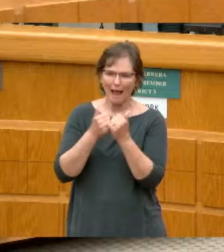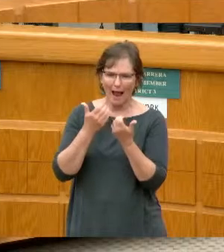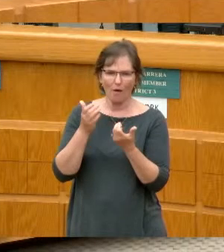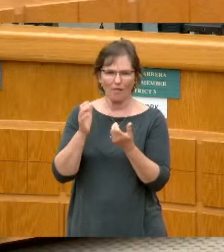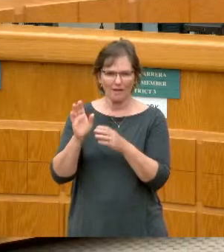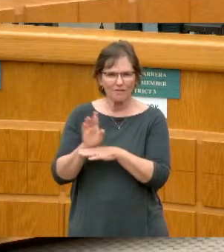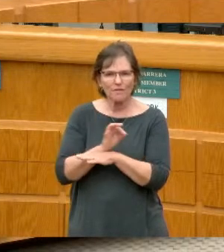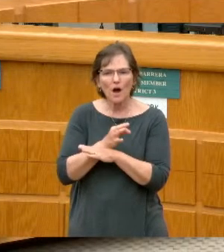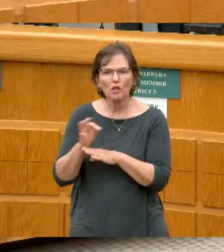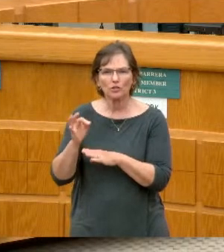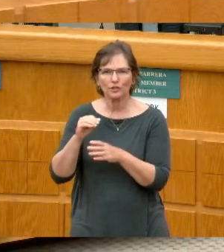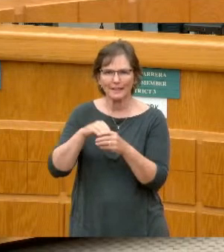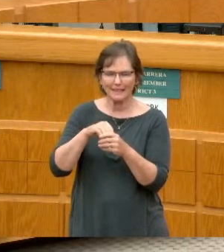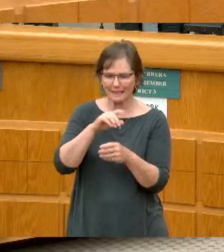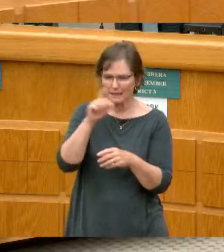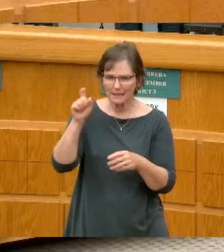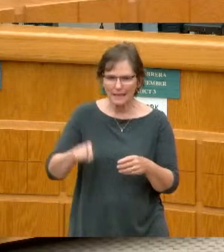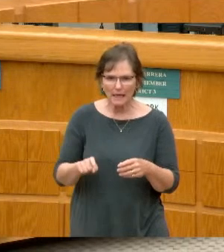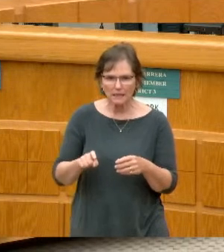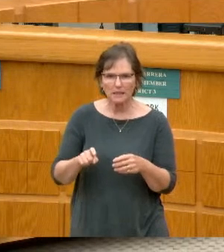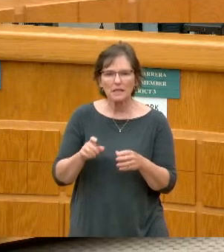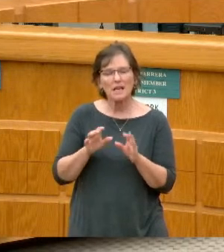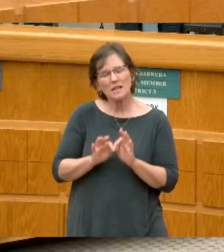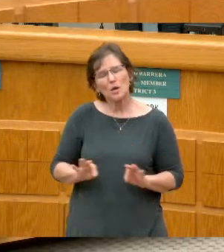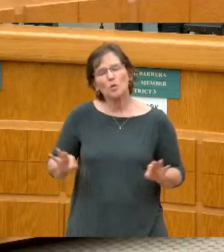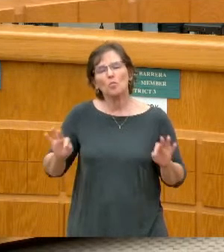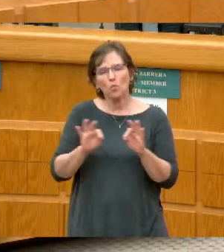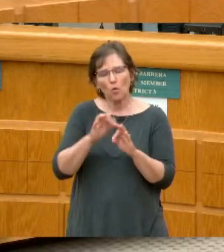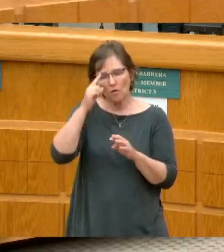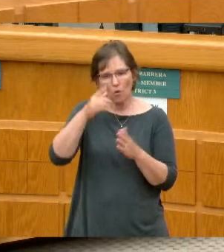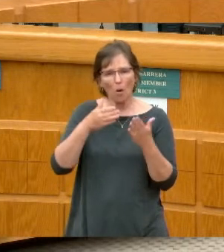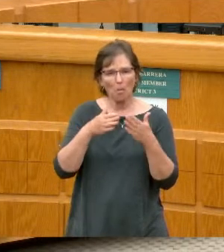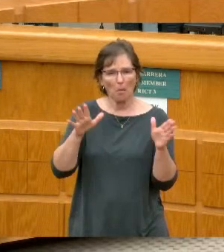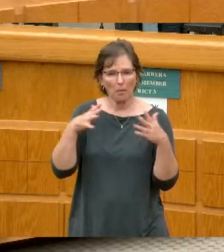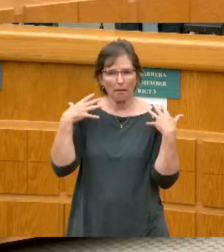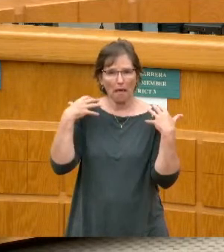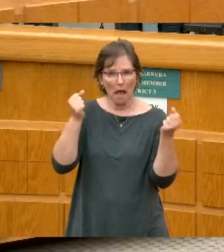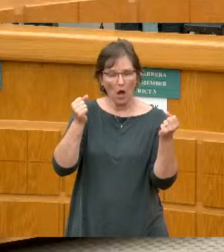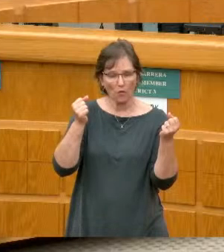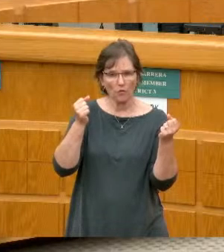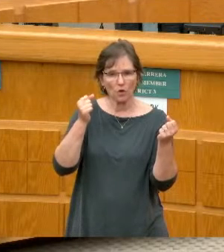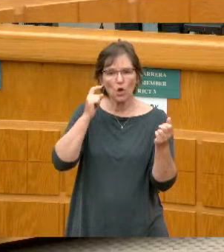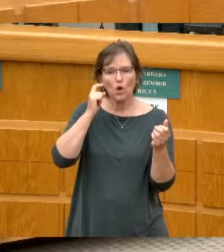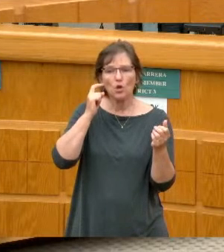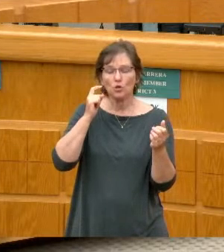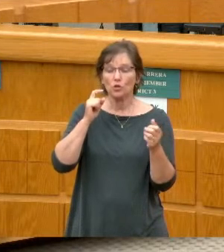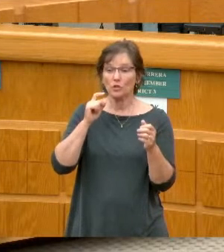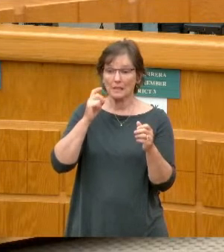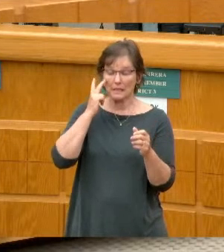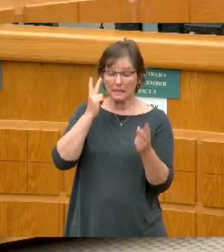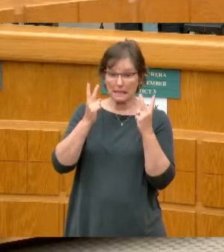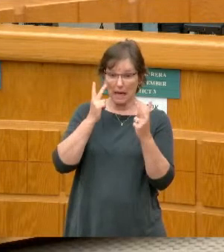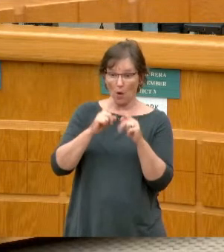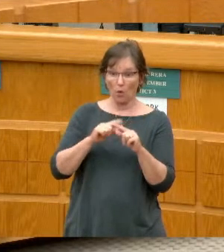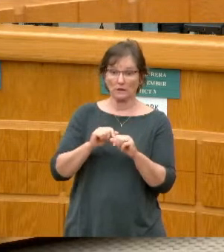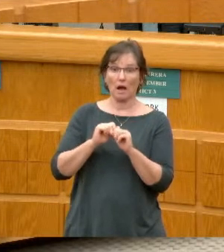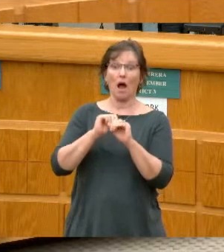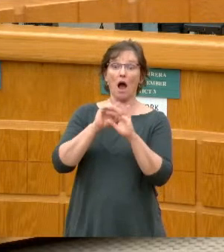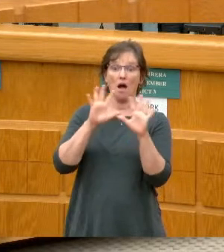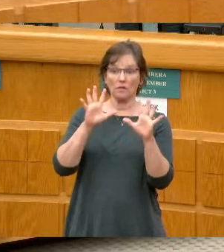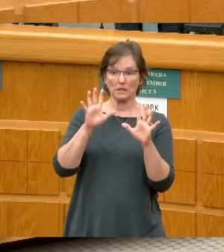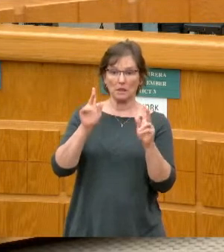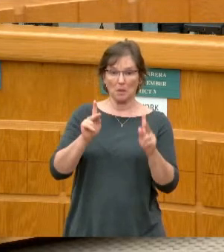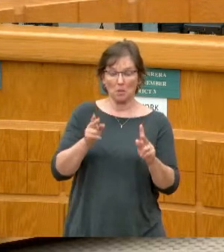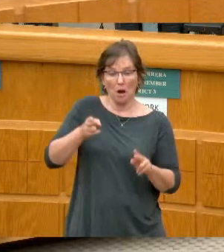of health, like economic stability, access to health care, neighborhood, environment, education, social